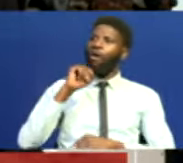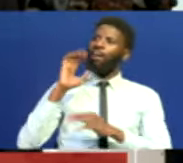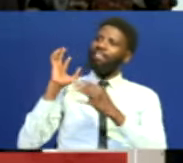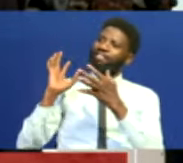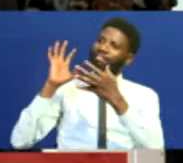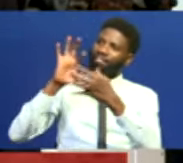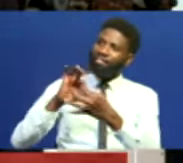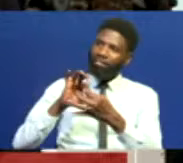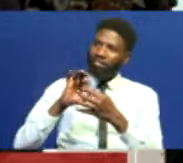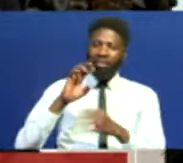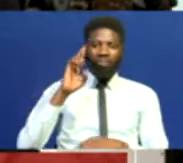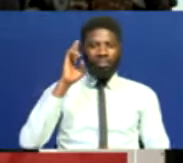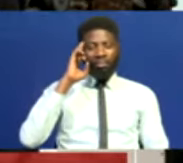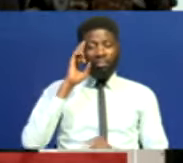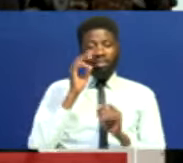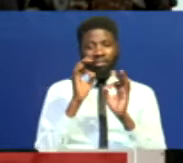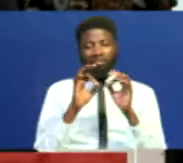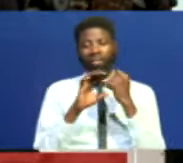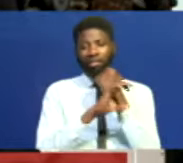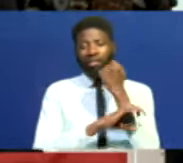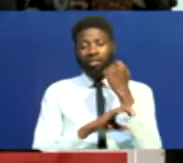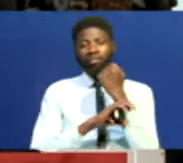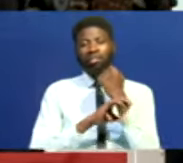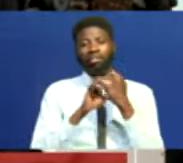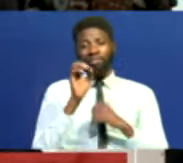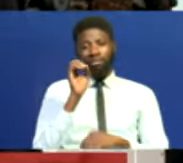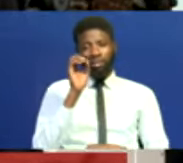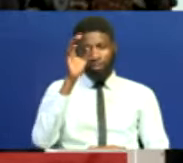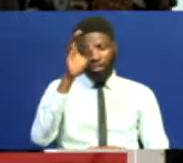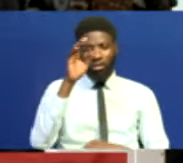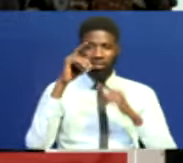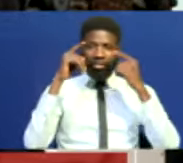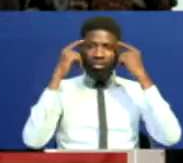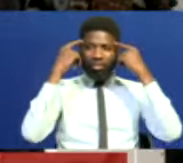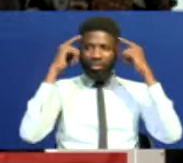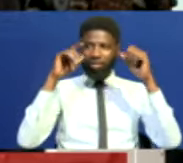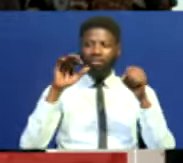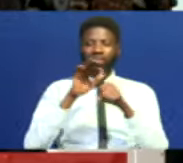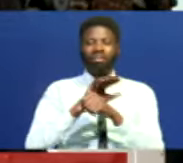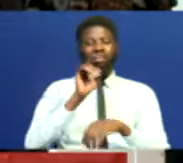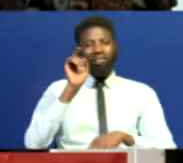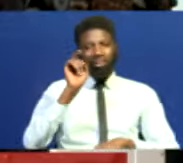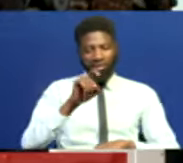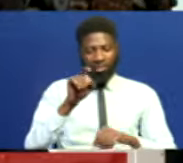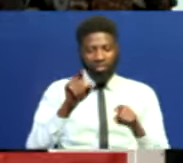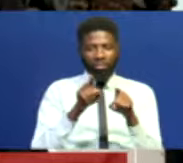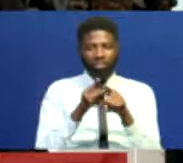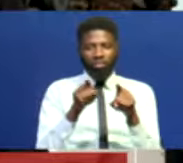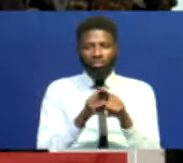connect. For a country to be successful tomorrow, you really have to also